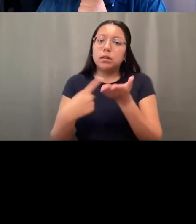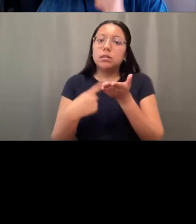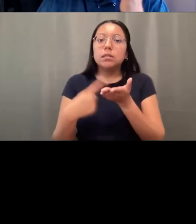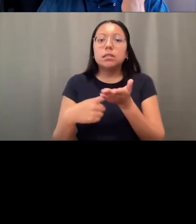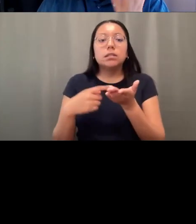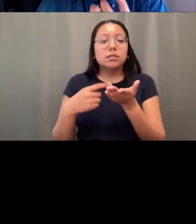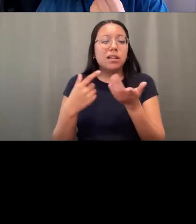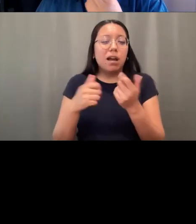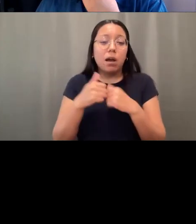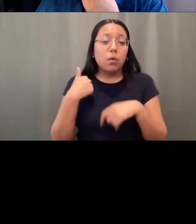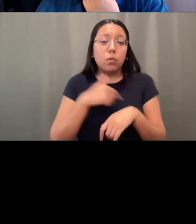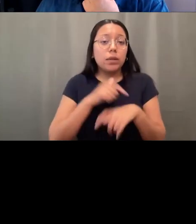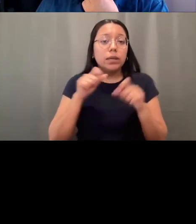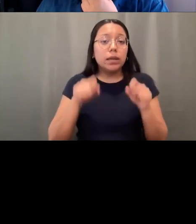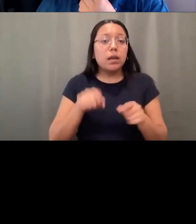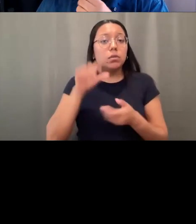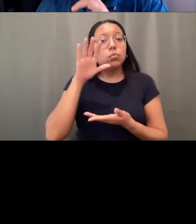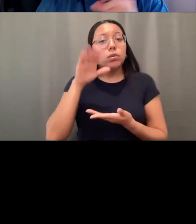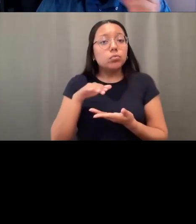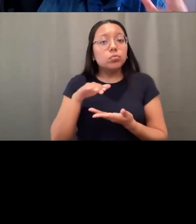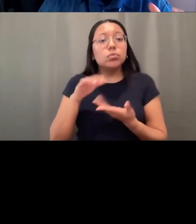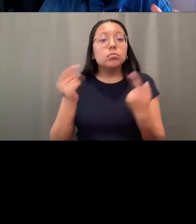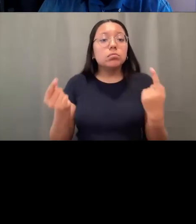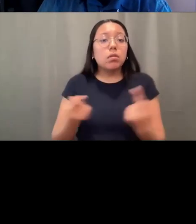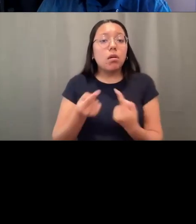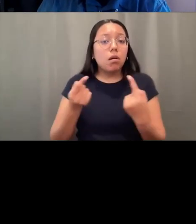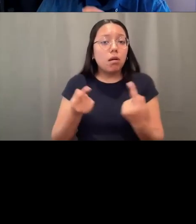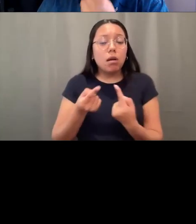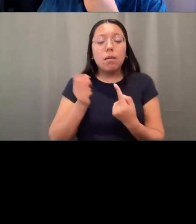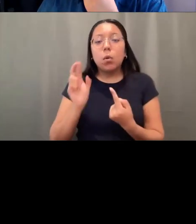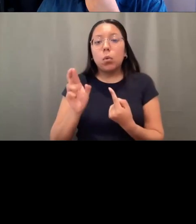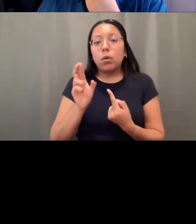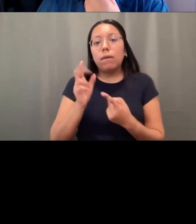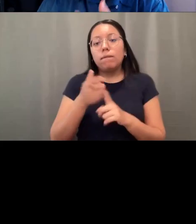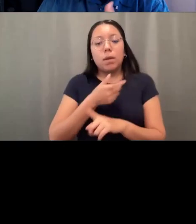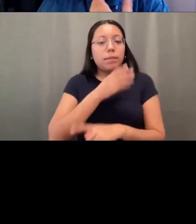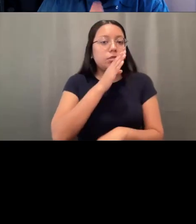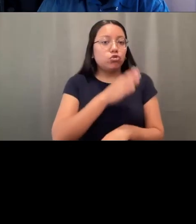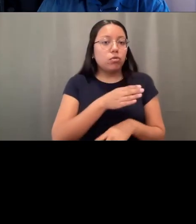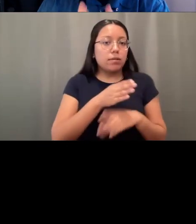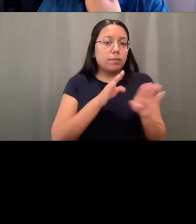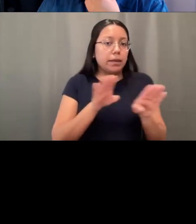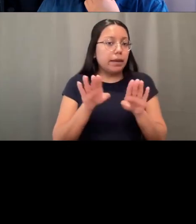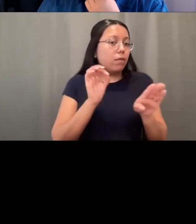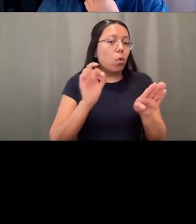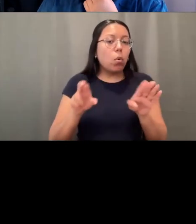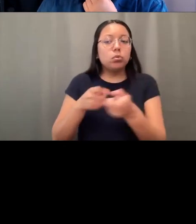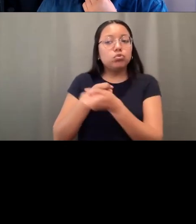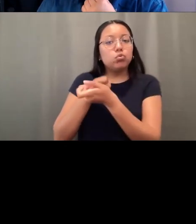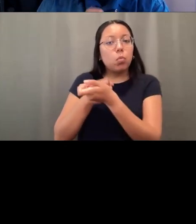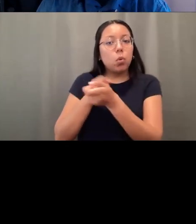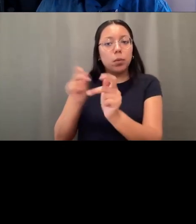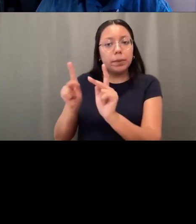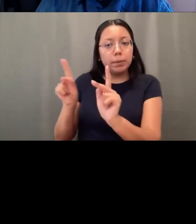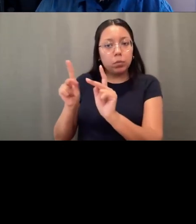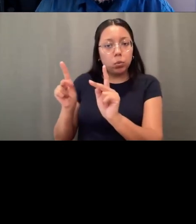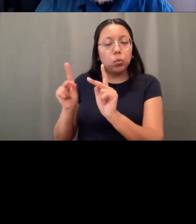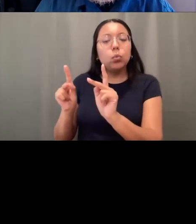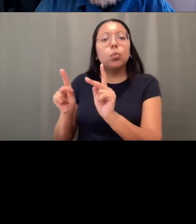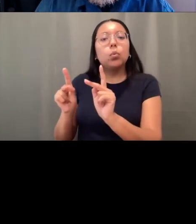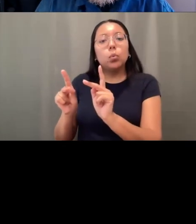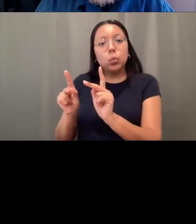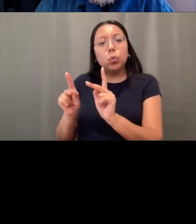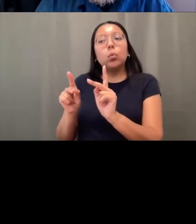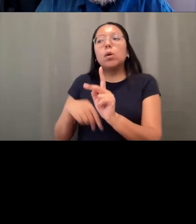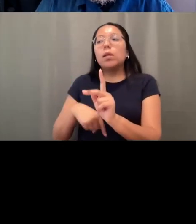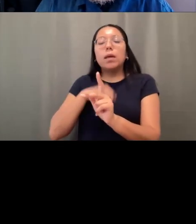we can either reduce harm of the direct behaviors that are happening, or how can we support people in a way that is